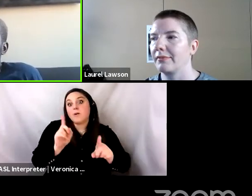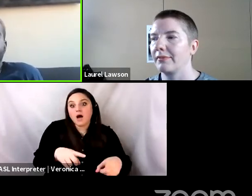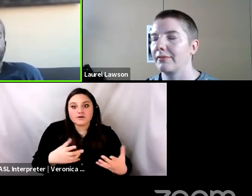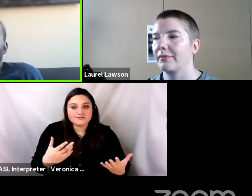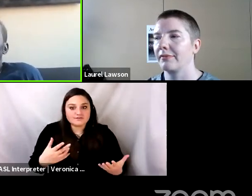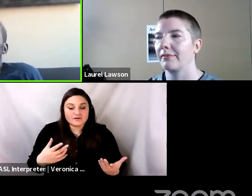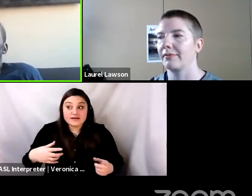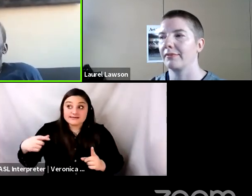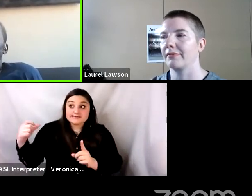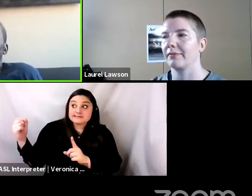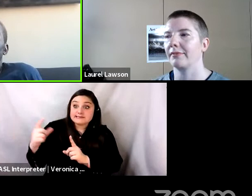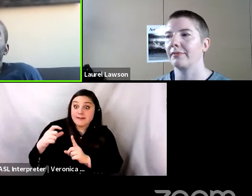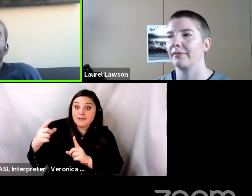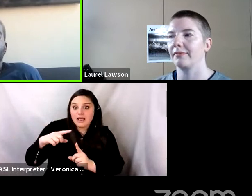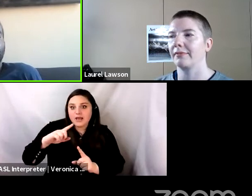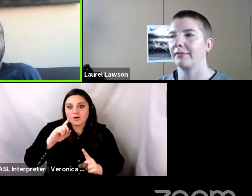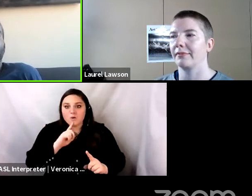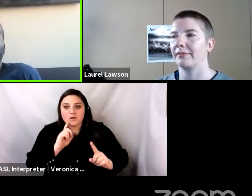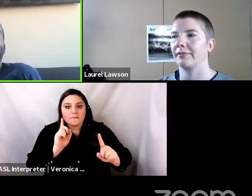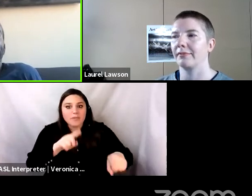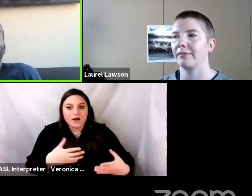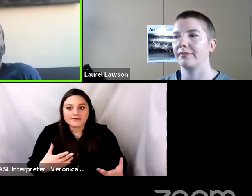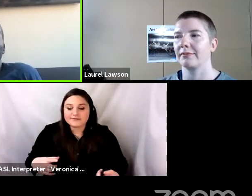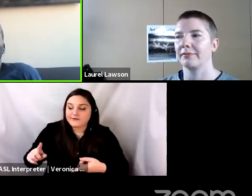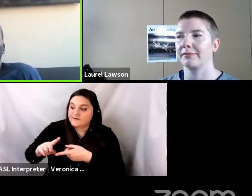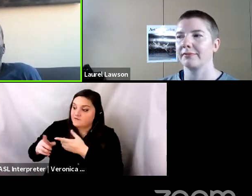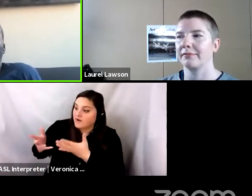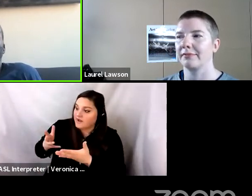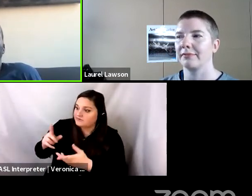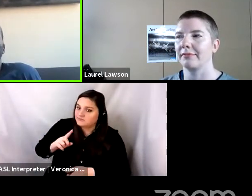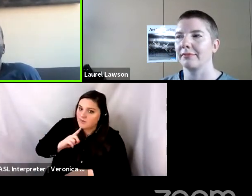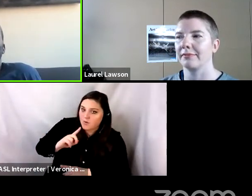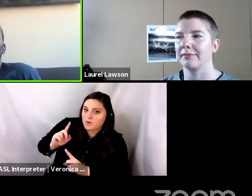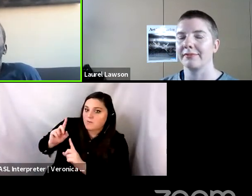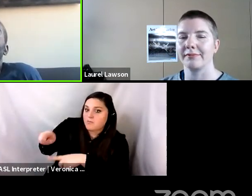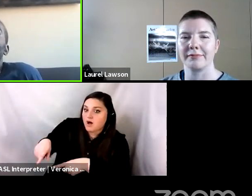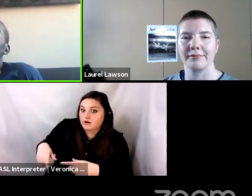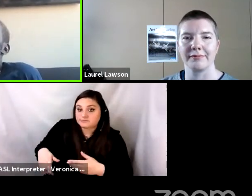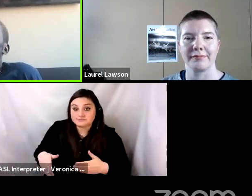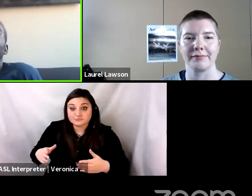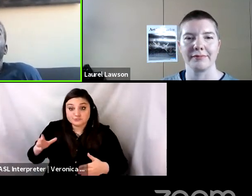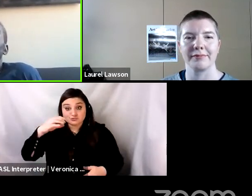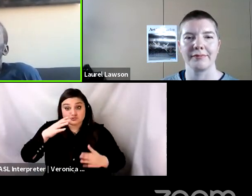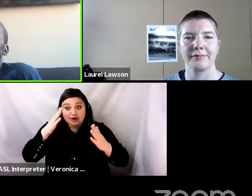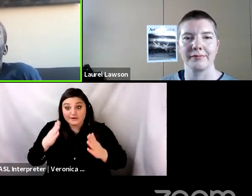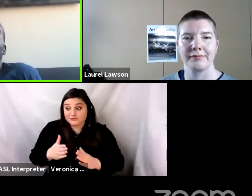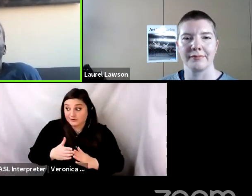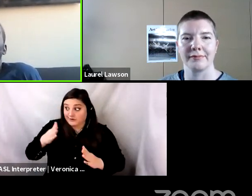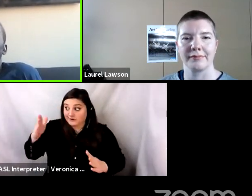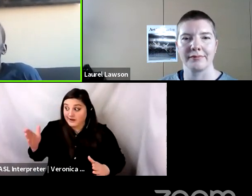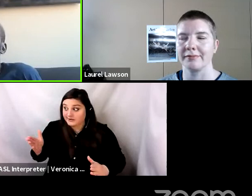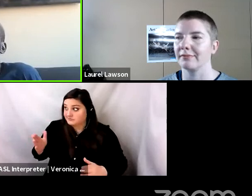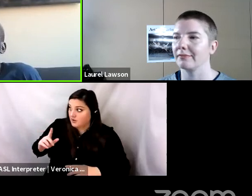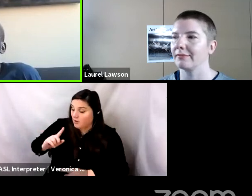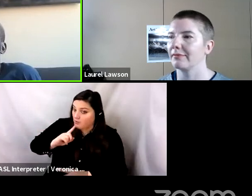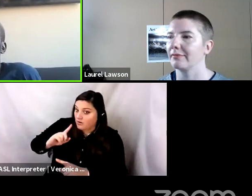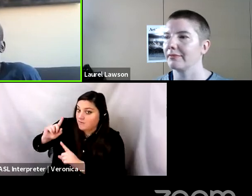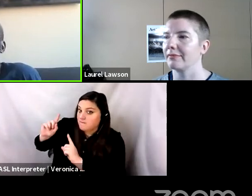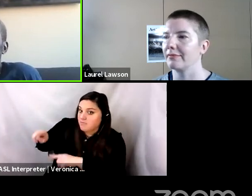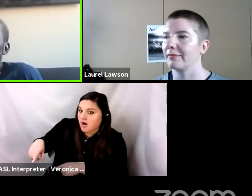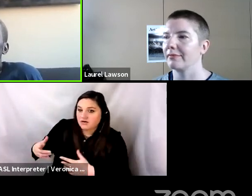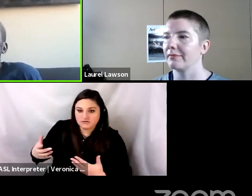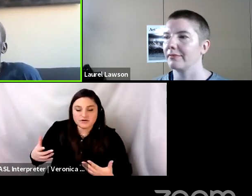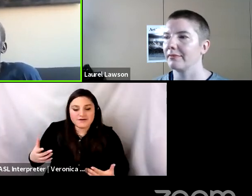your, to the person next to you, and set it for me. It really just blew me